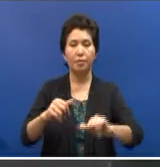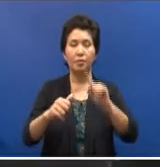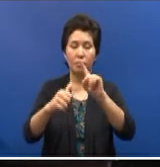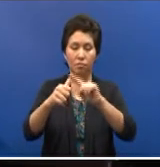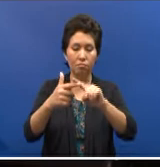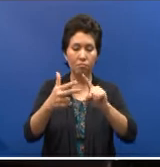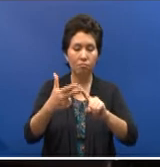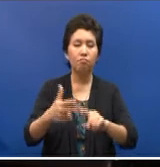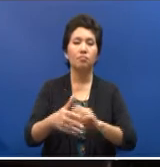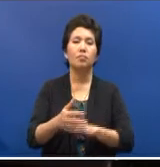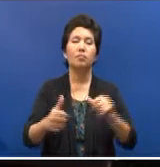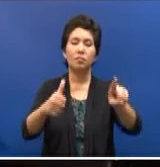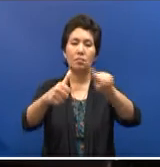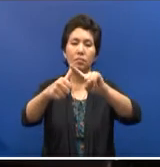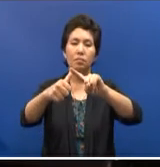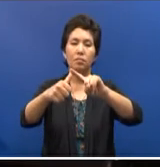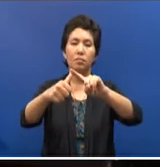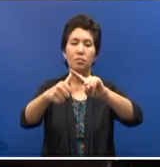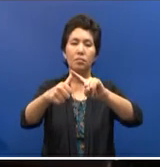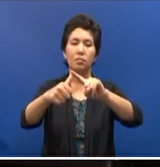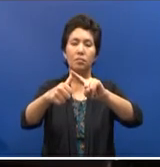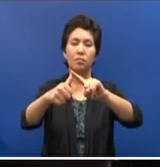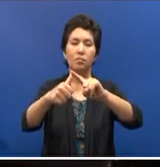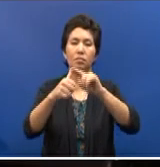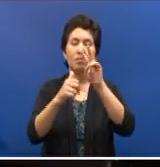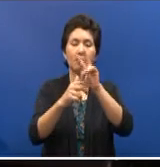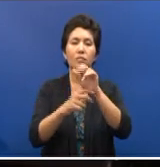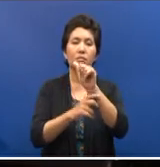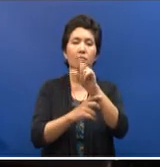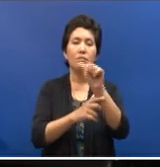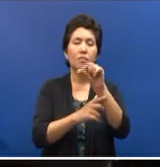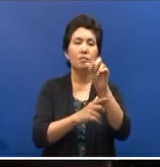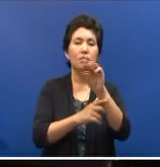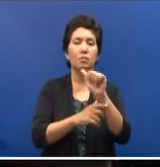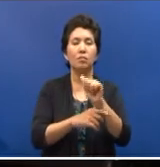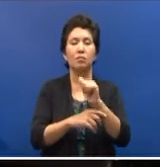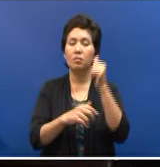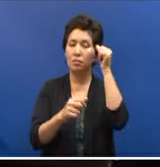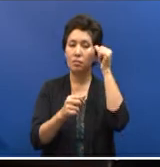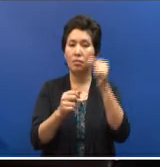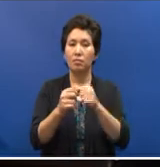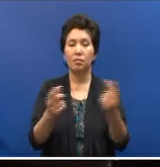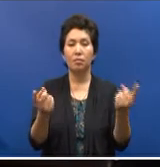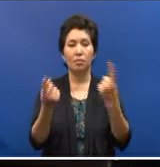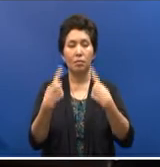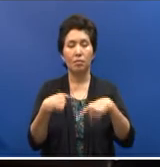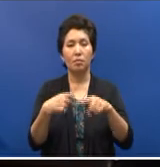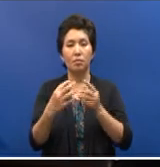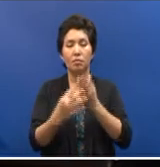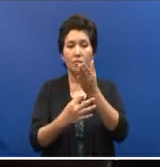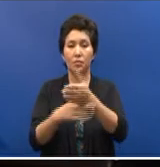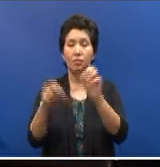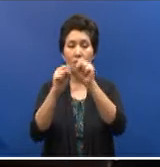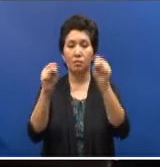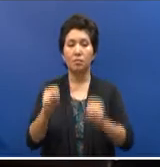by one. The first one, egalitarian society. Okay, so you remember you already come across this term